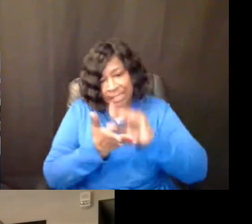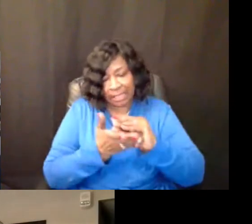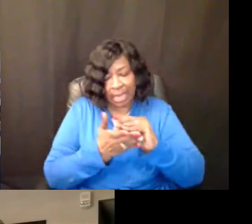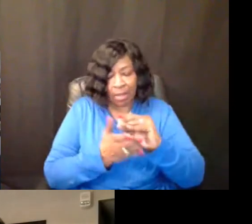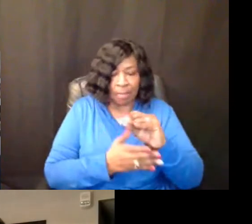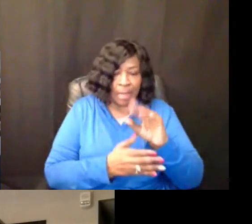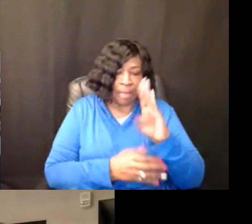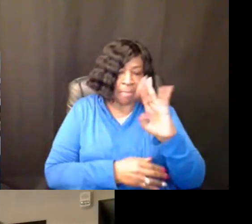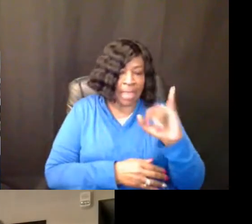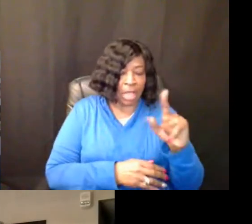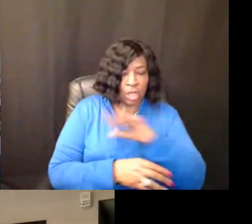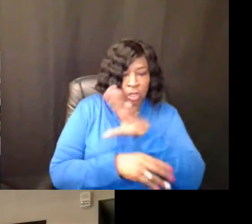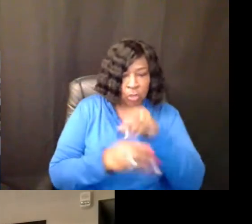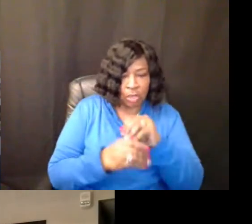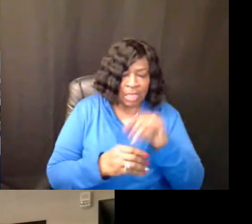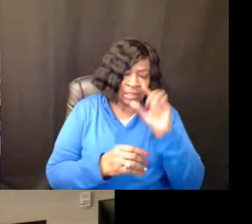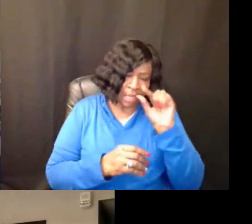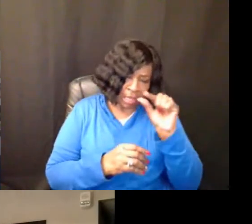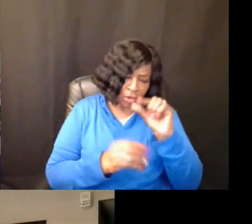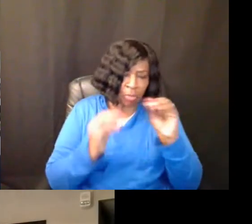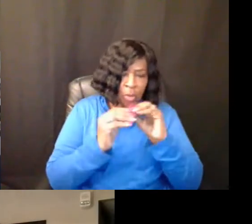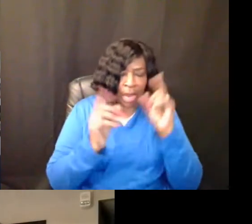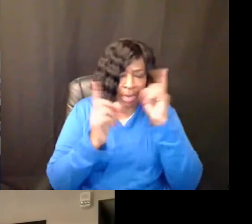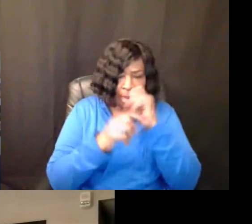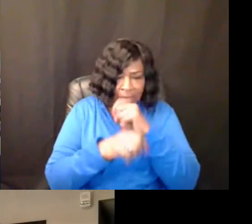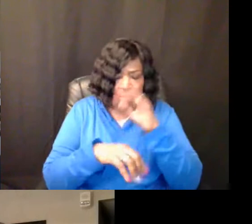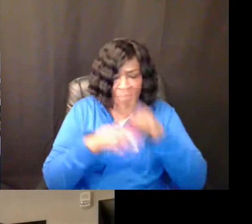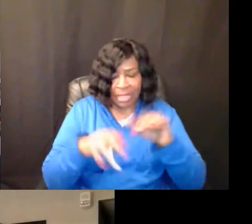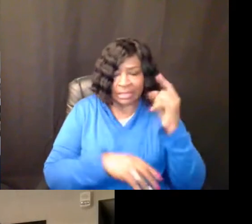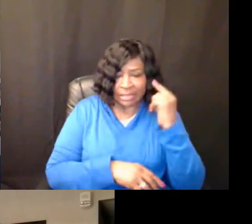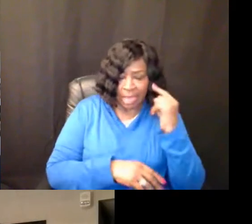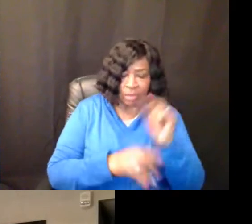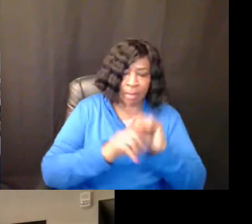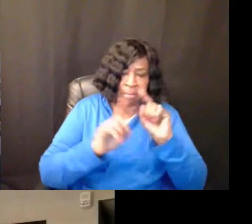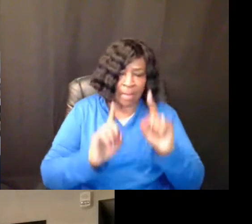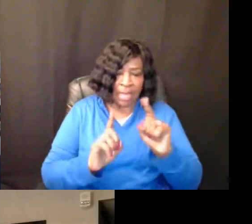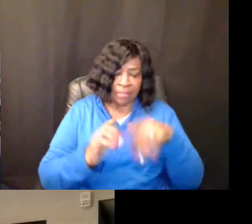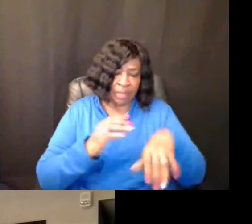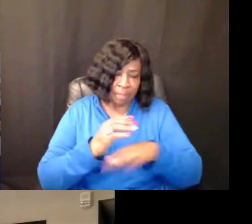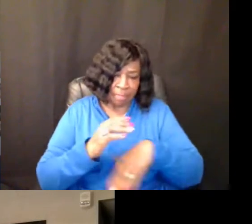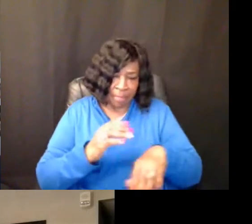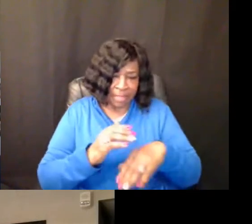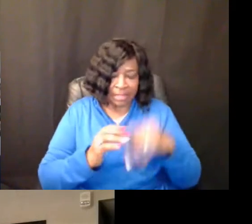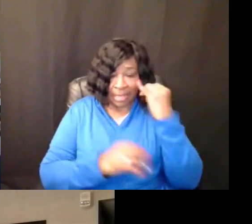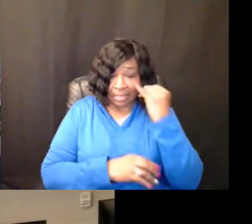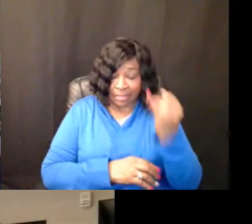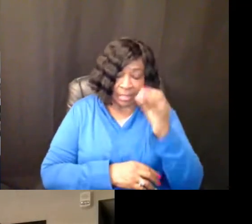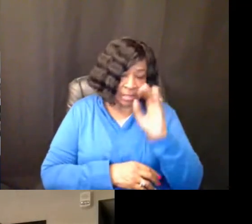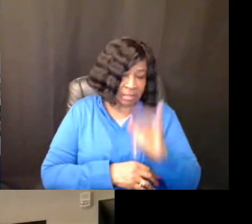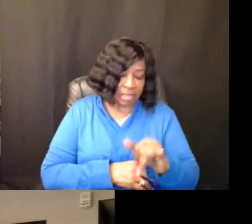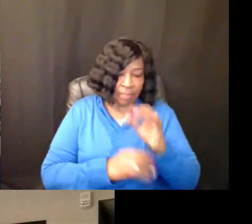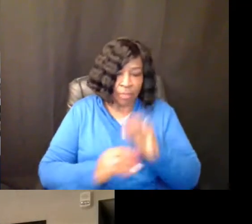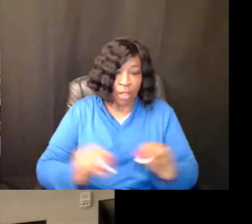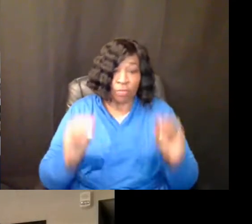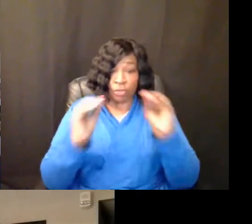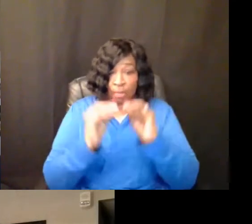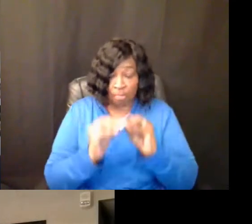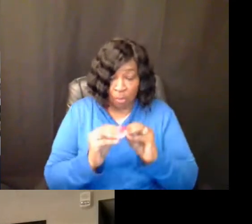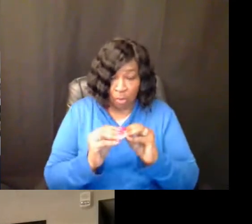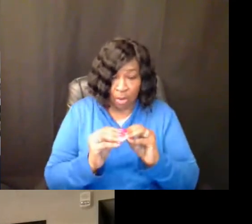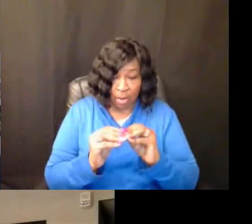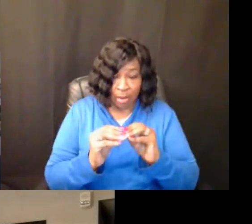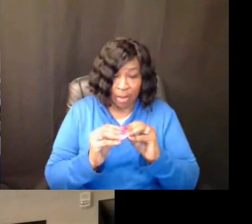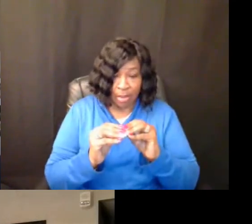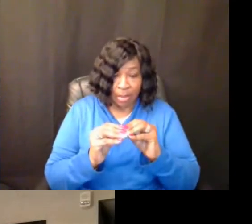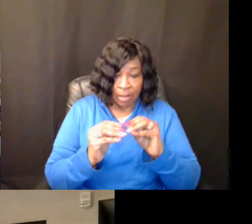It's a little more complex than it sounds, but the basic premise is the more